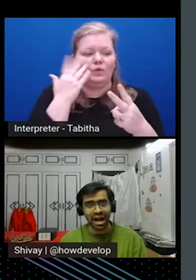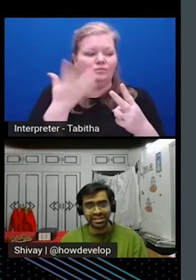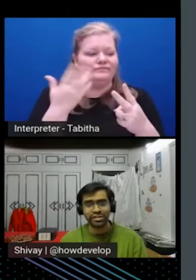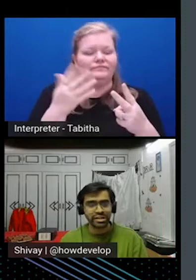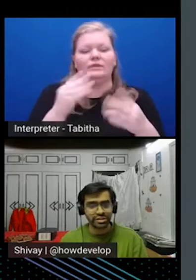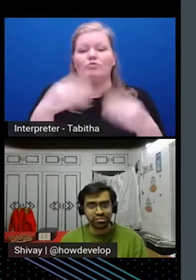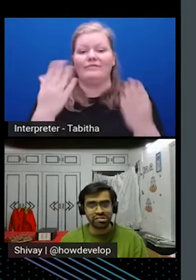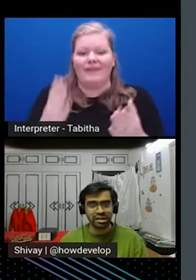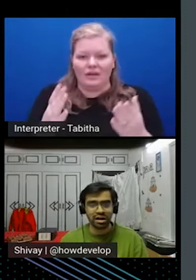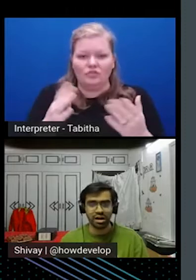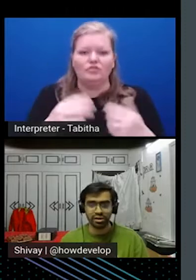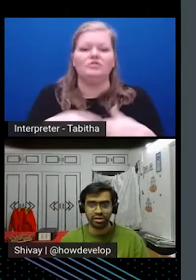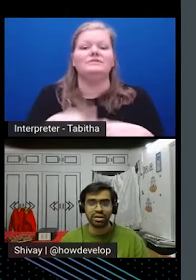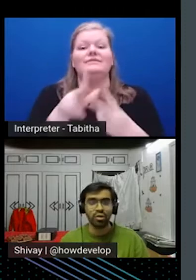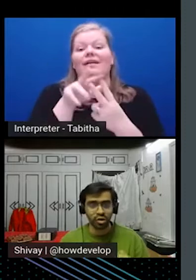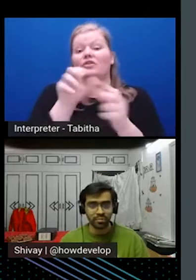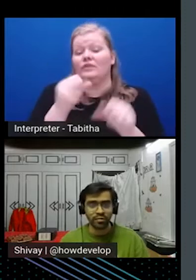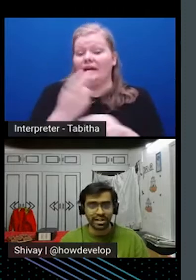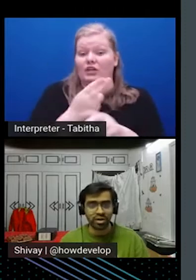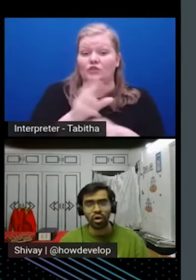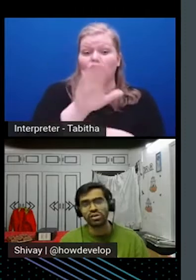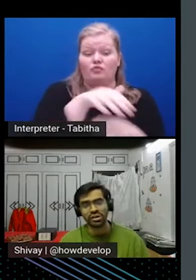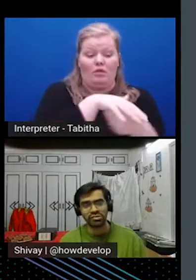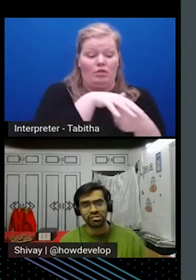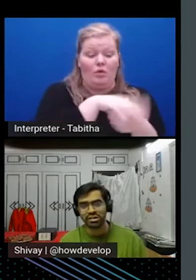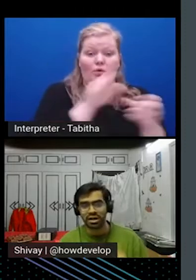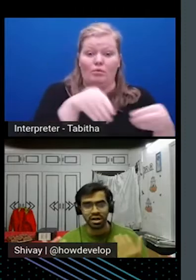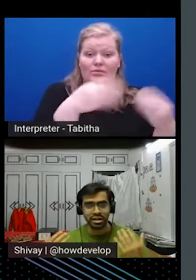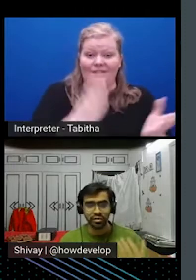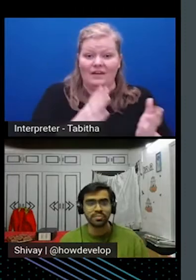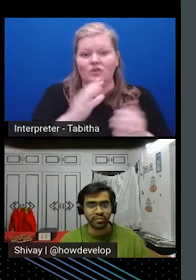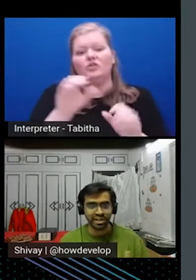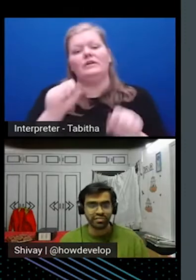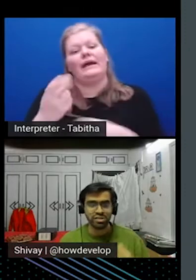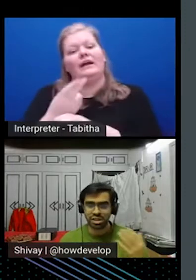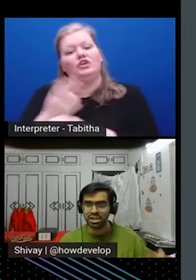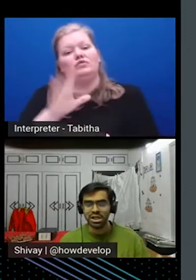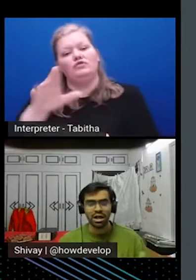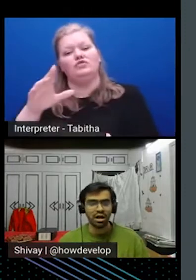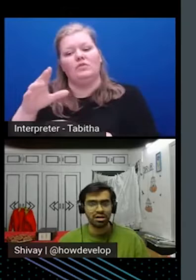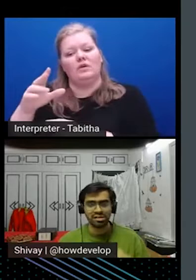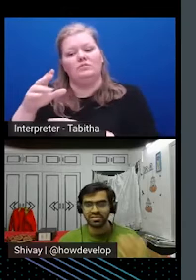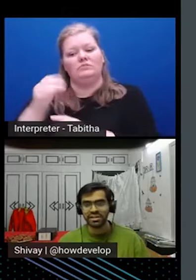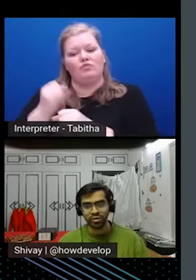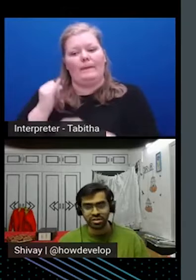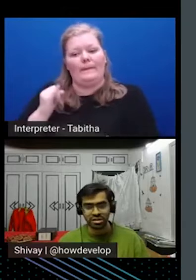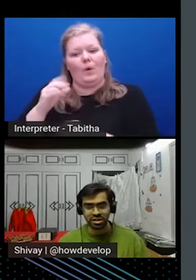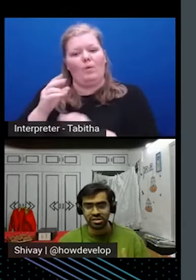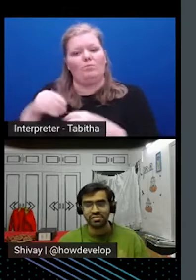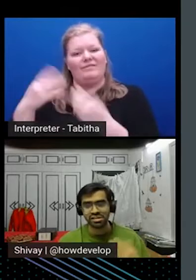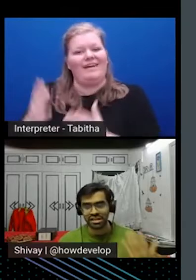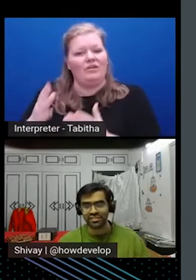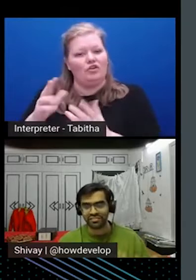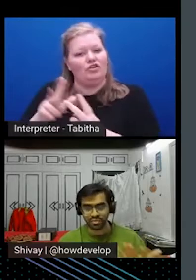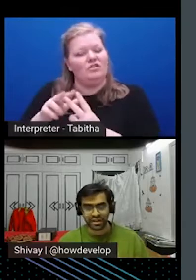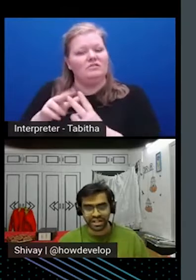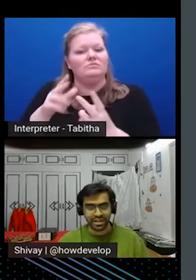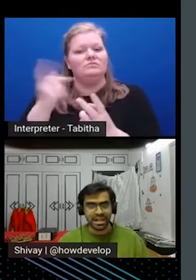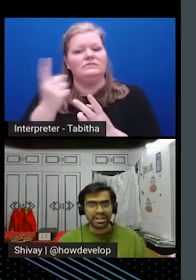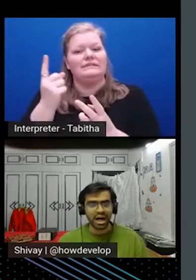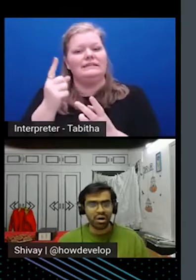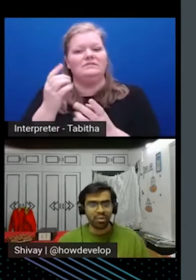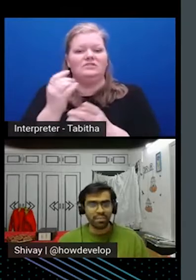providers. Either you can use your local provider or you can use your remote provider, which are some of the remote services that we have